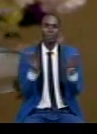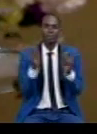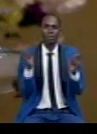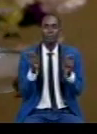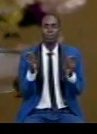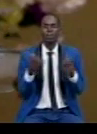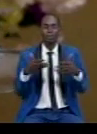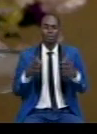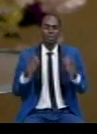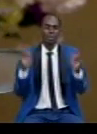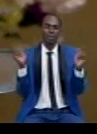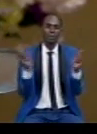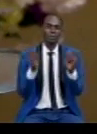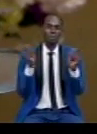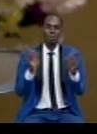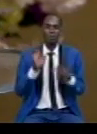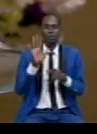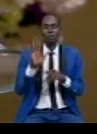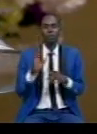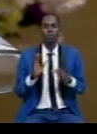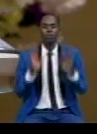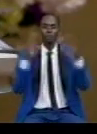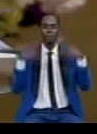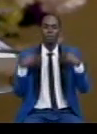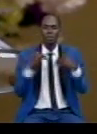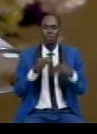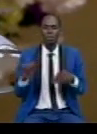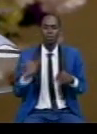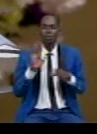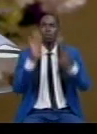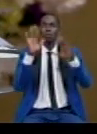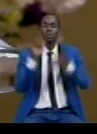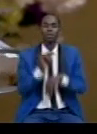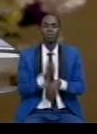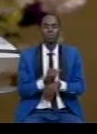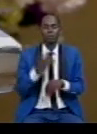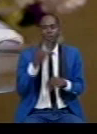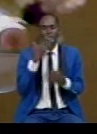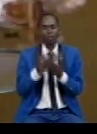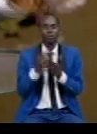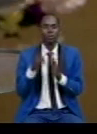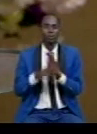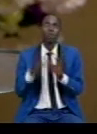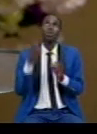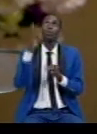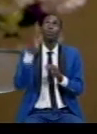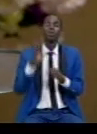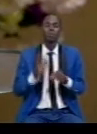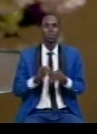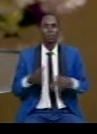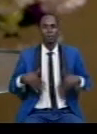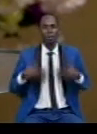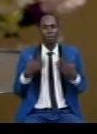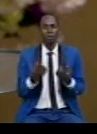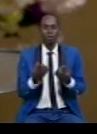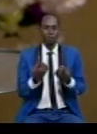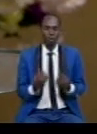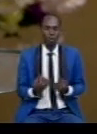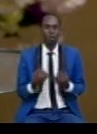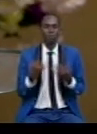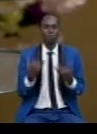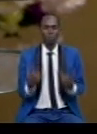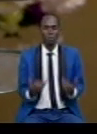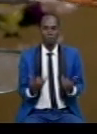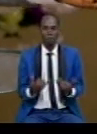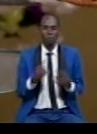celebrate your miracle. Let's celebrate the goodness of God in your life. Come out and move to my left hand side